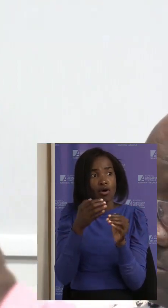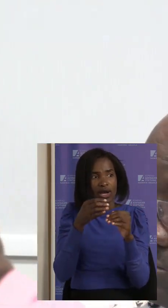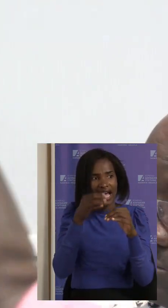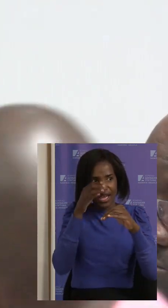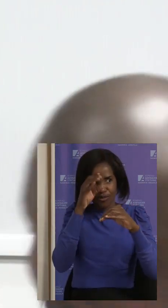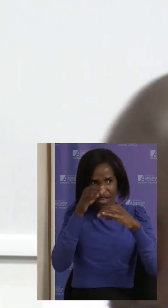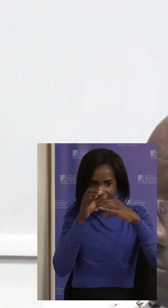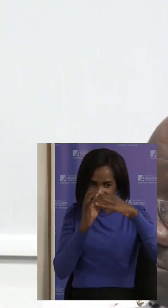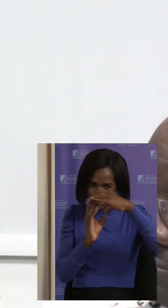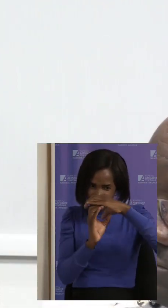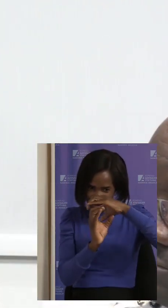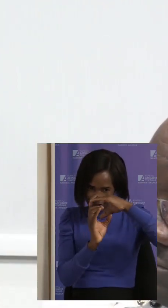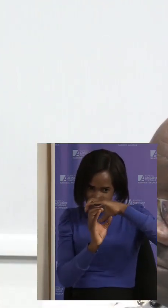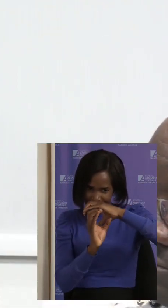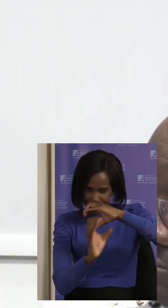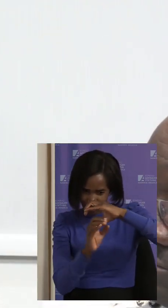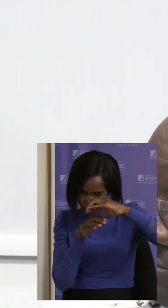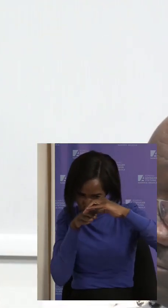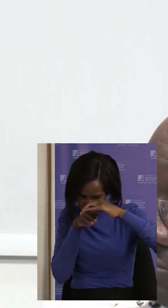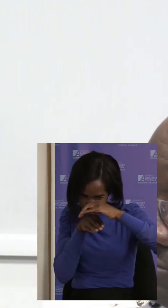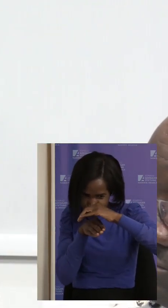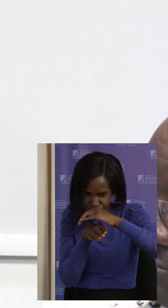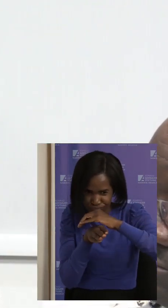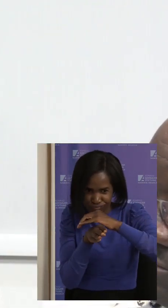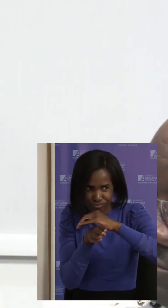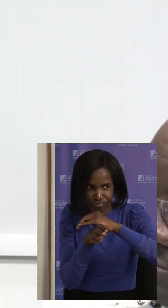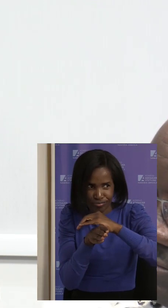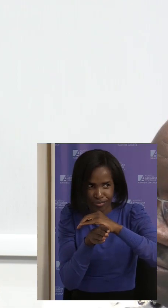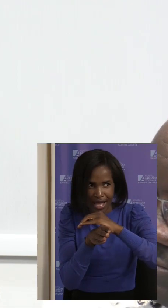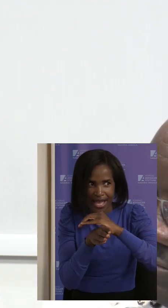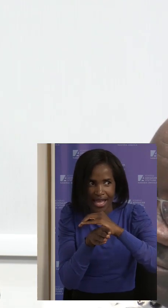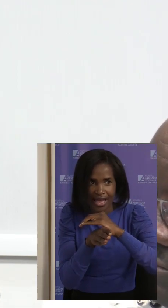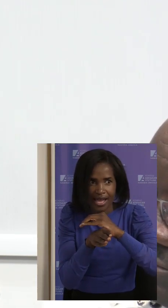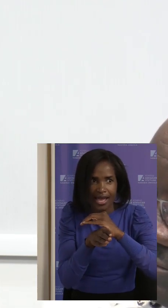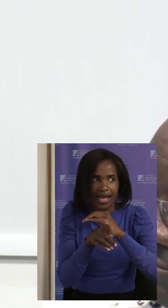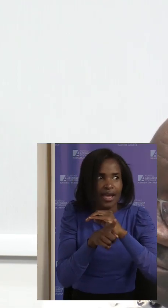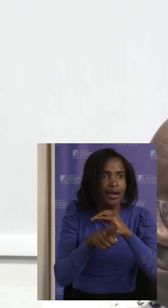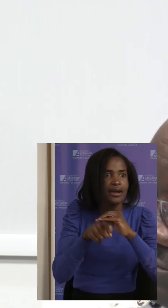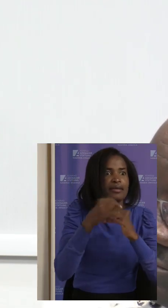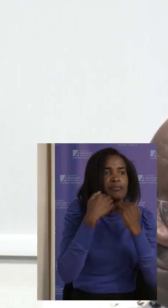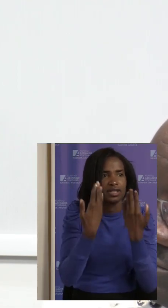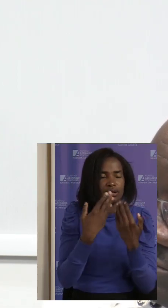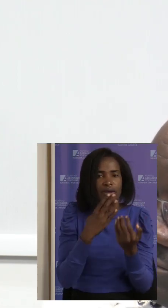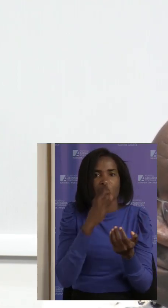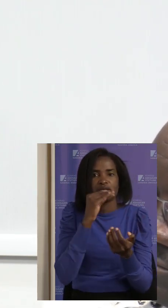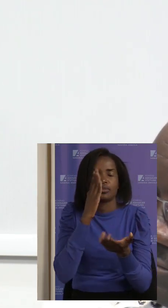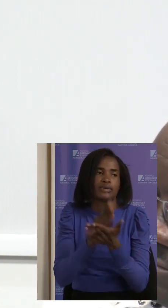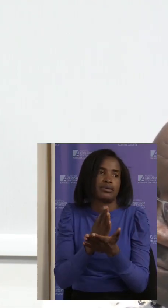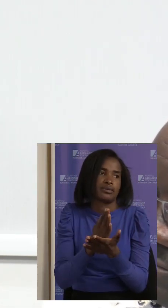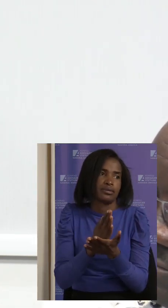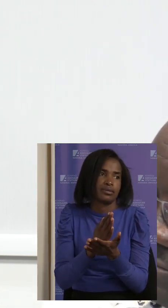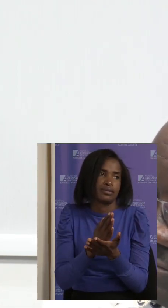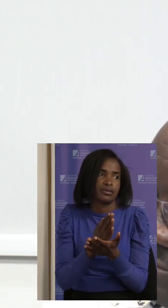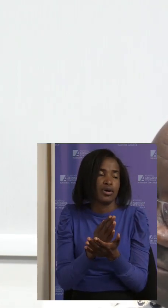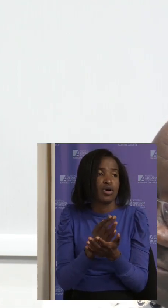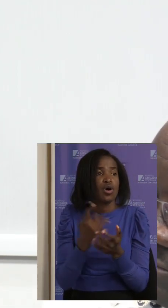what the union is saying here is that we need to speak nothing but the truth. You see, we are